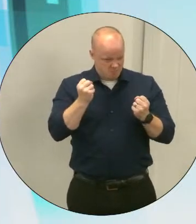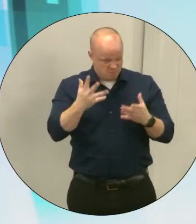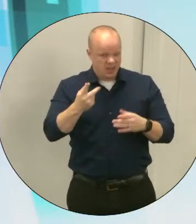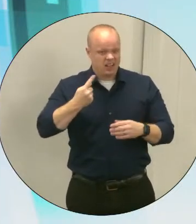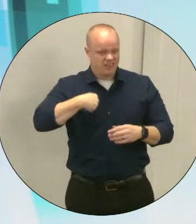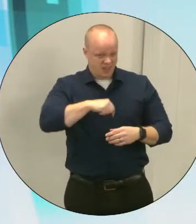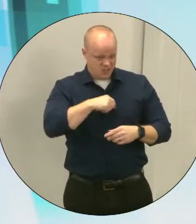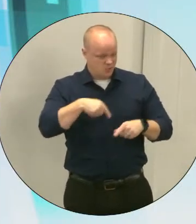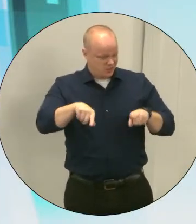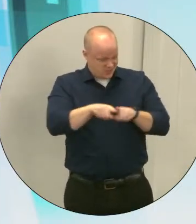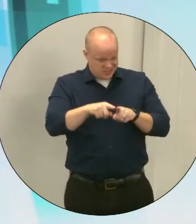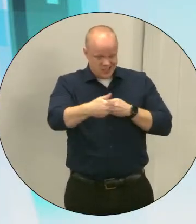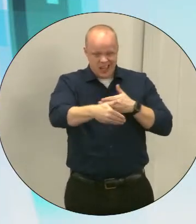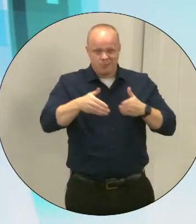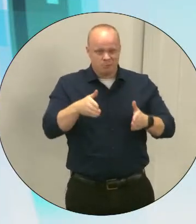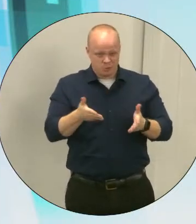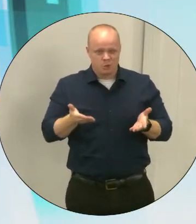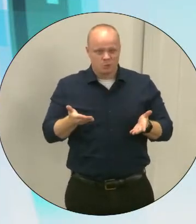same room.